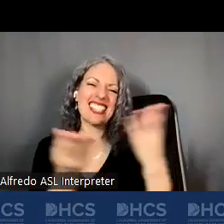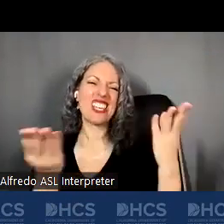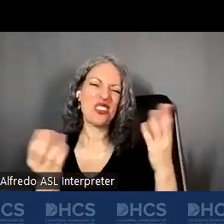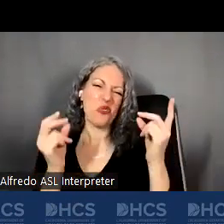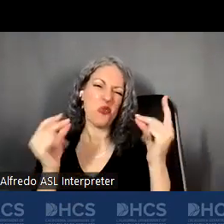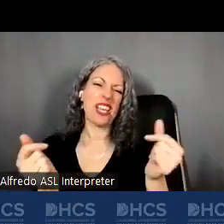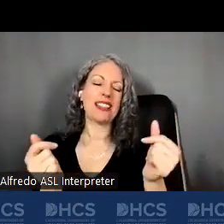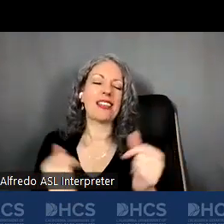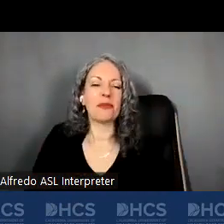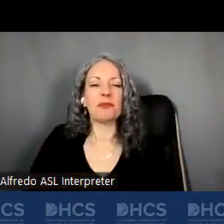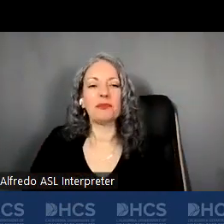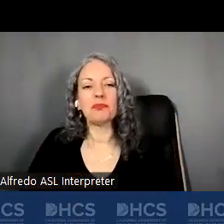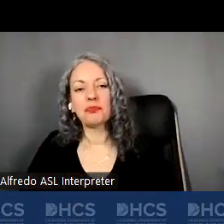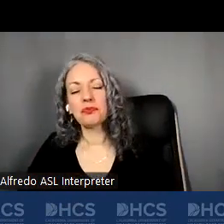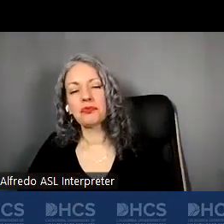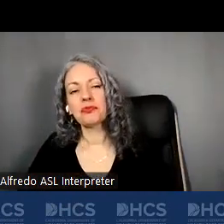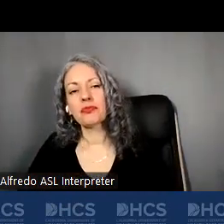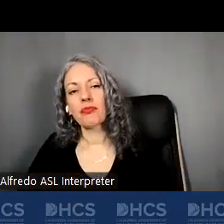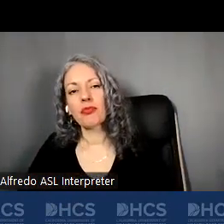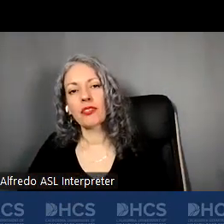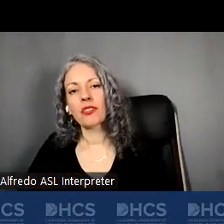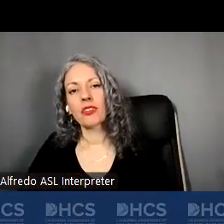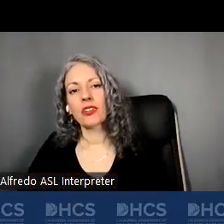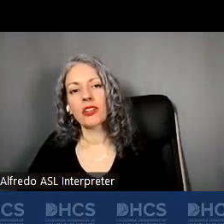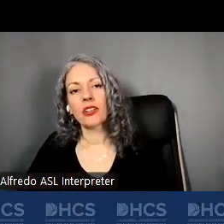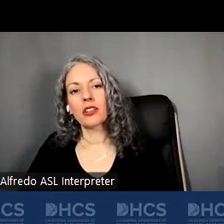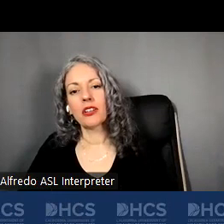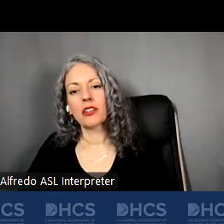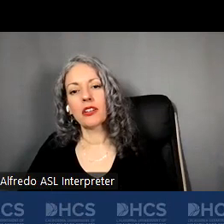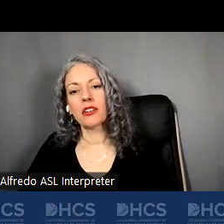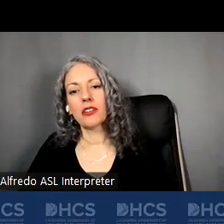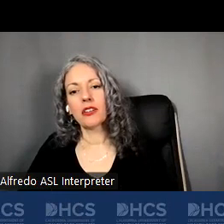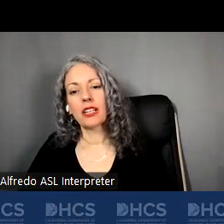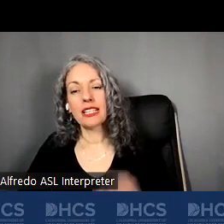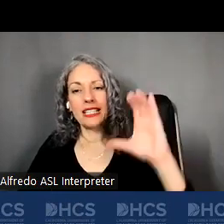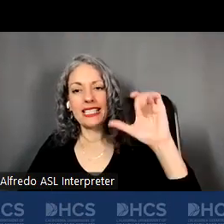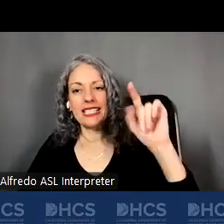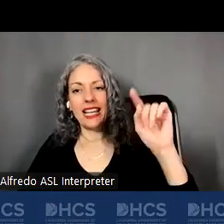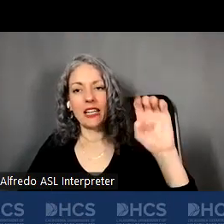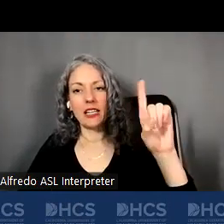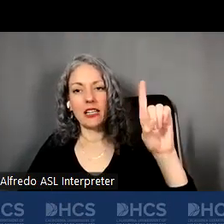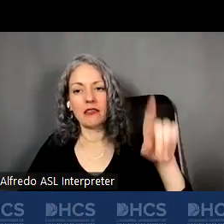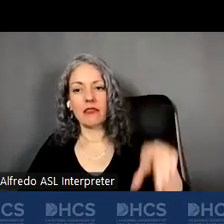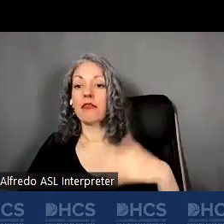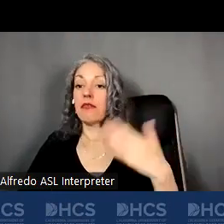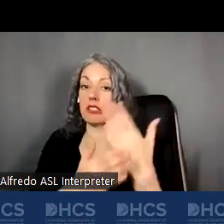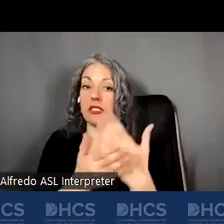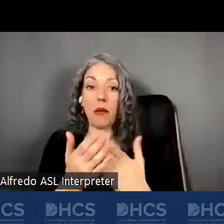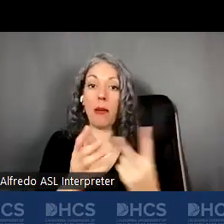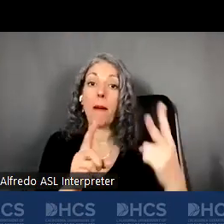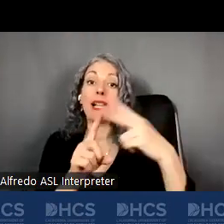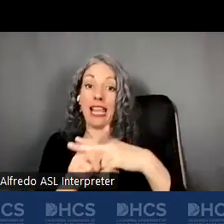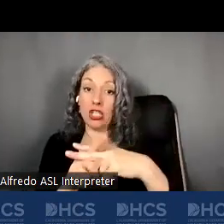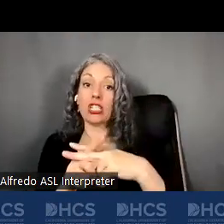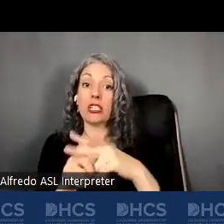quickly. So first cited, there is some it's application based, right? So there